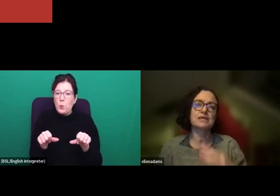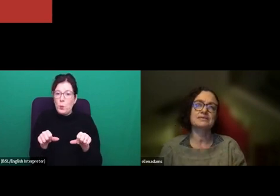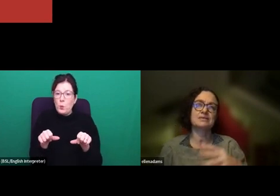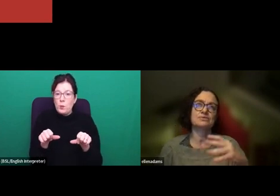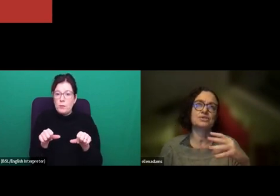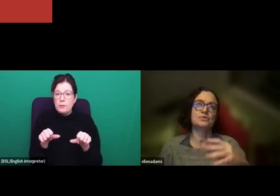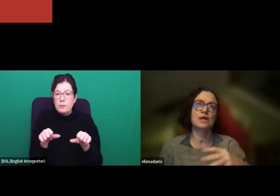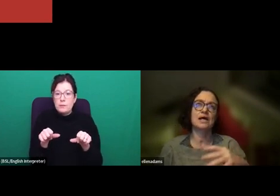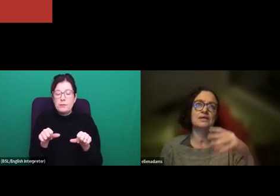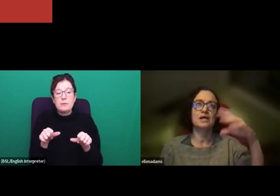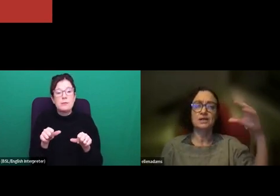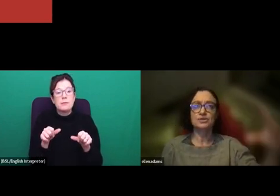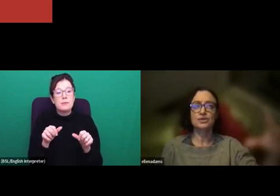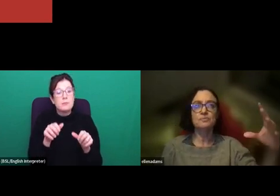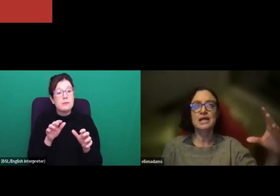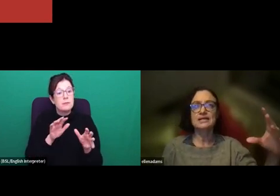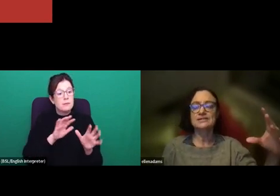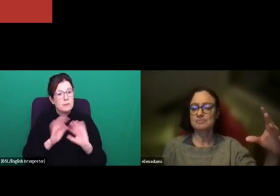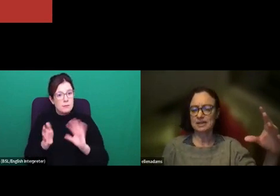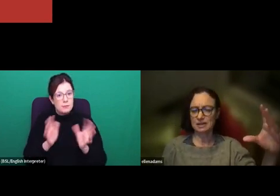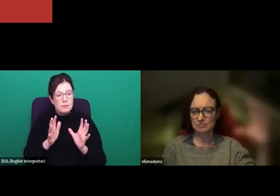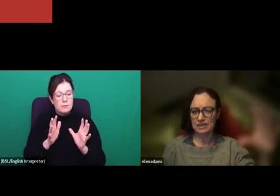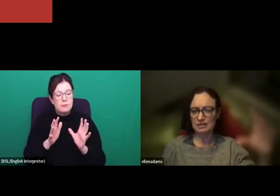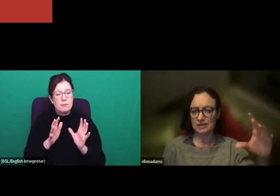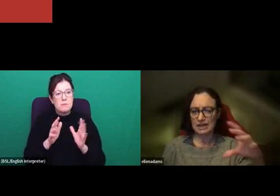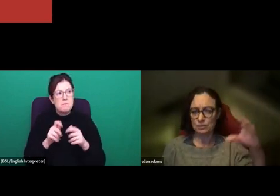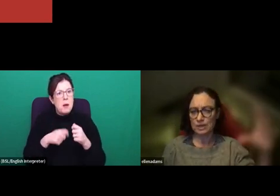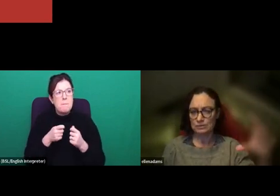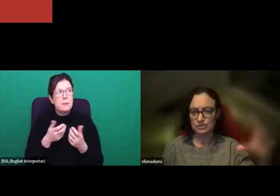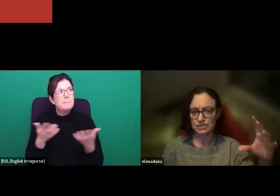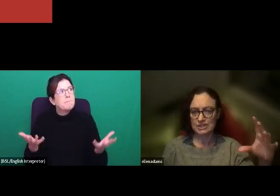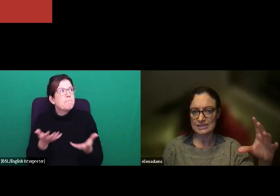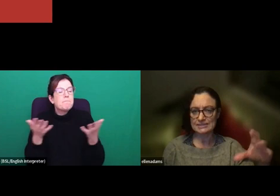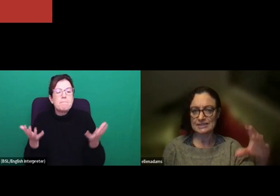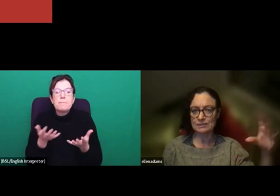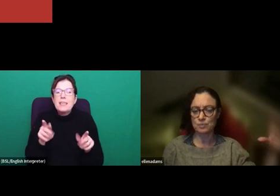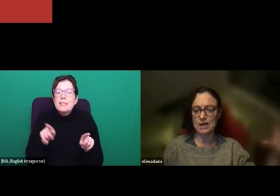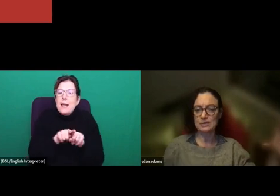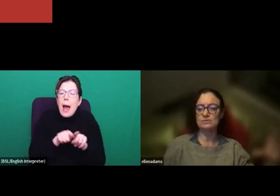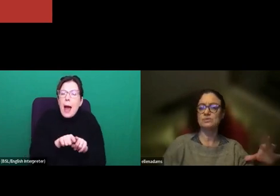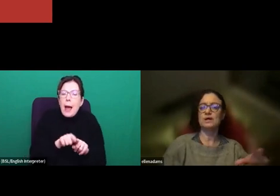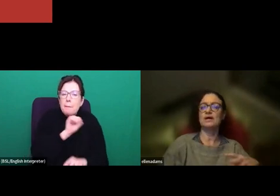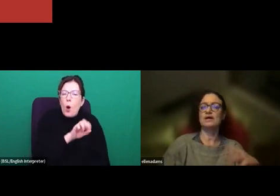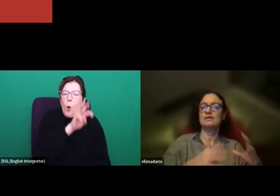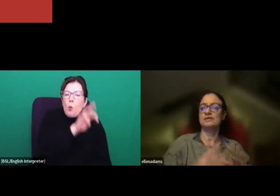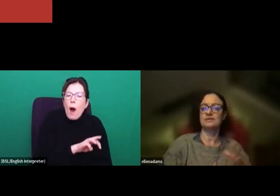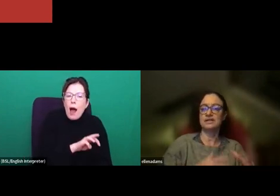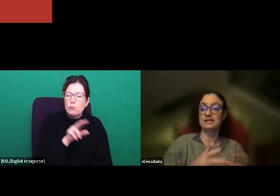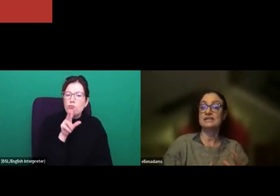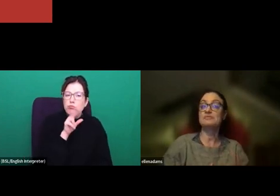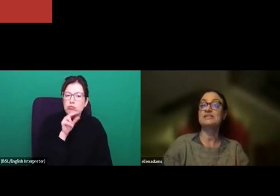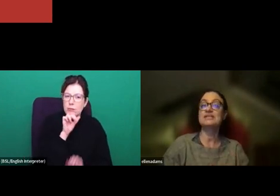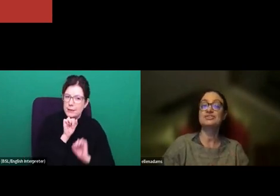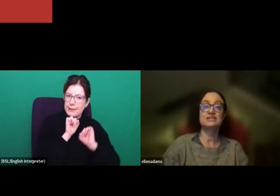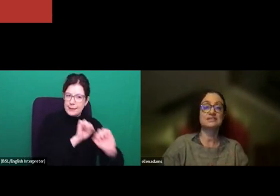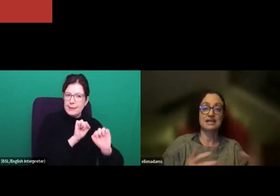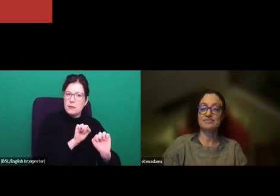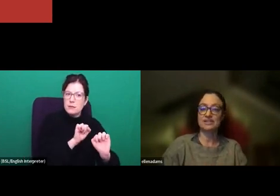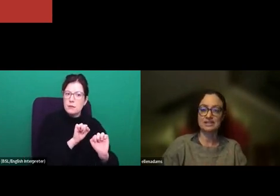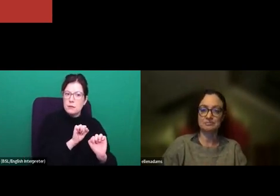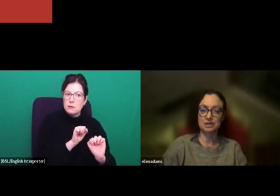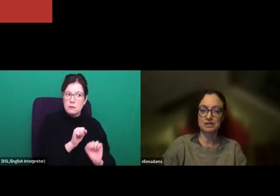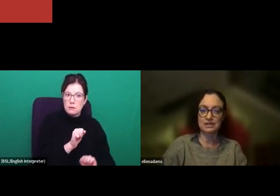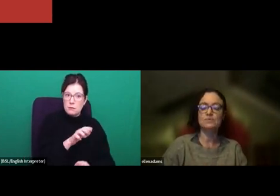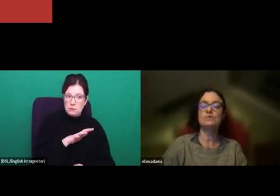took BSL to a new place, a bit like how Welsh is in Wales, where the expectation is